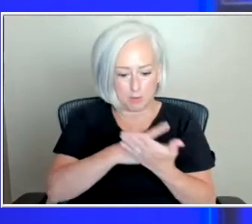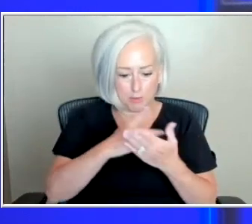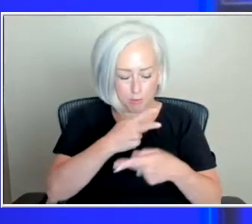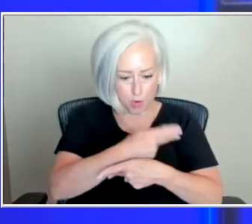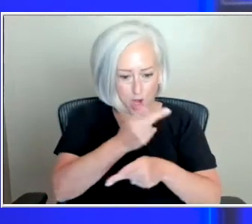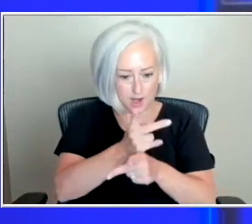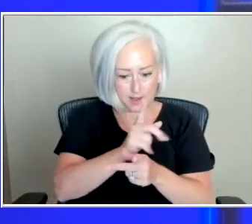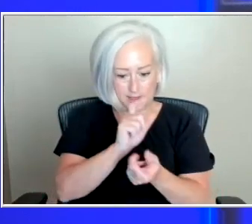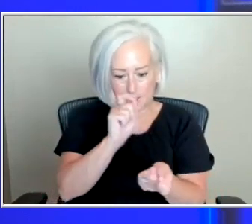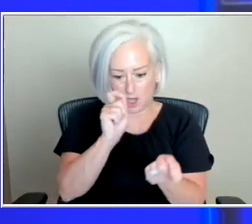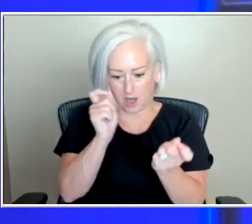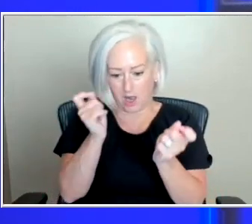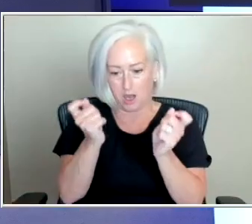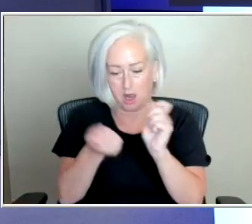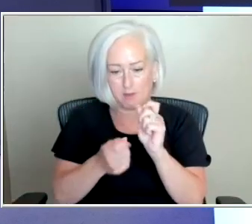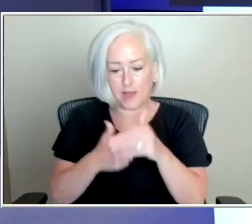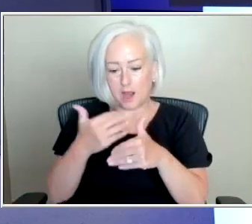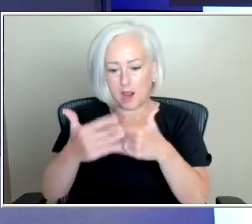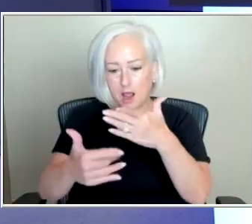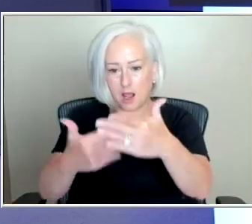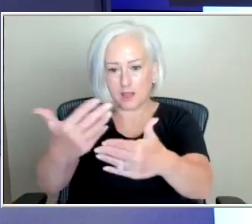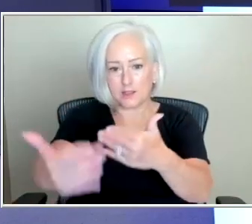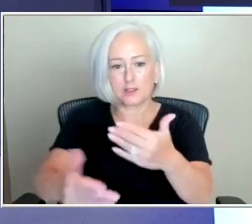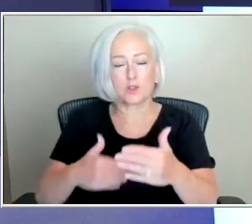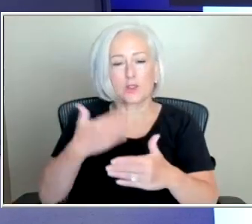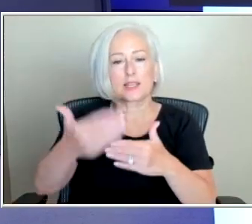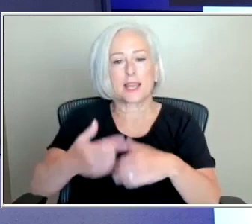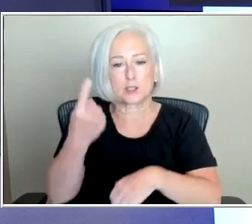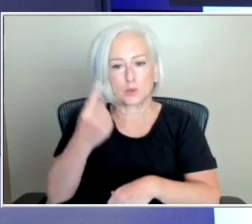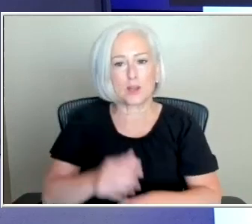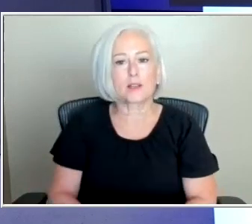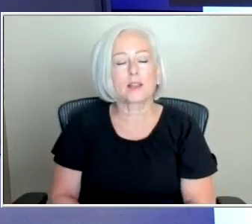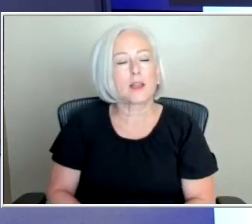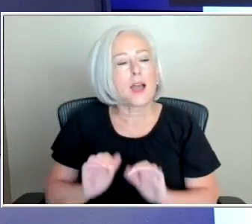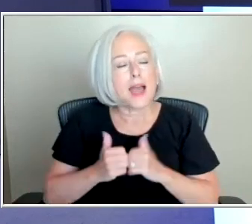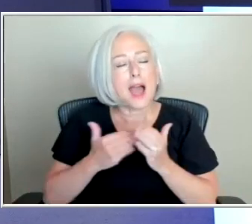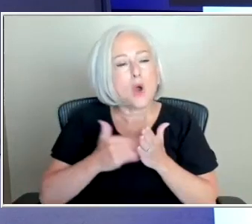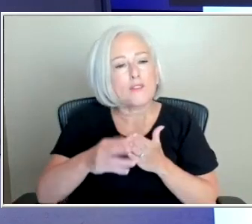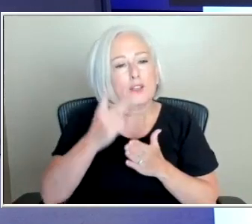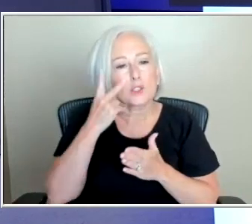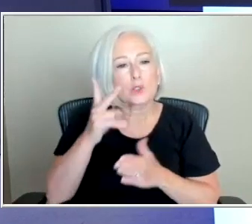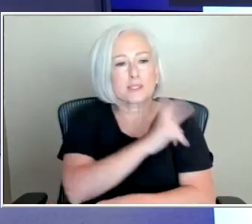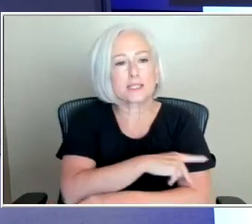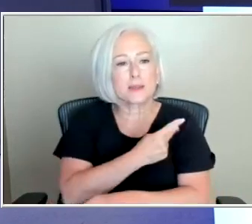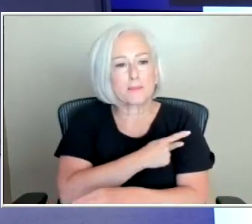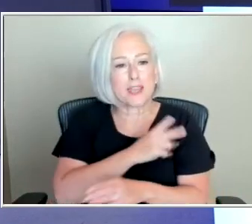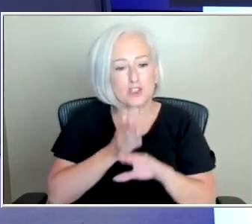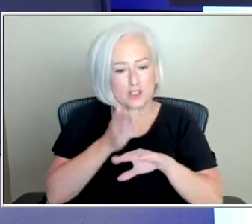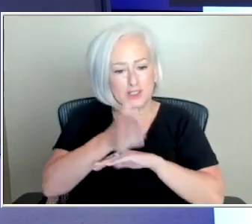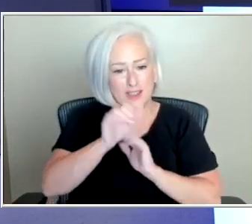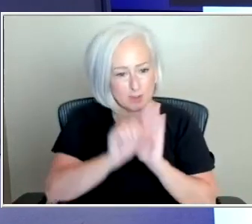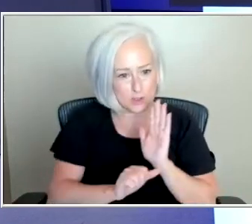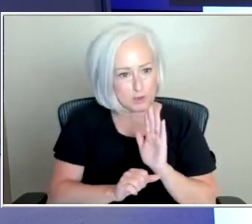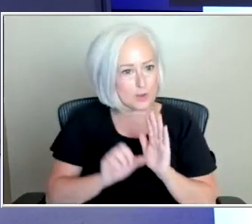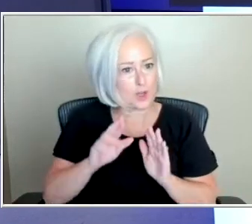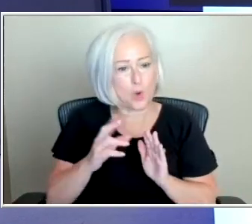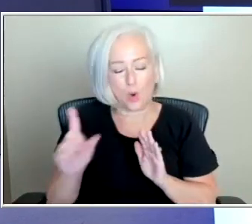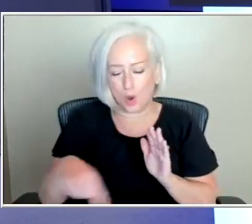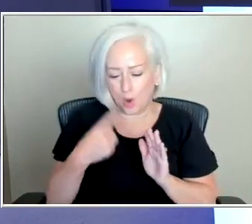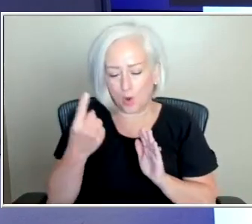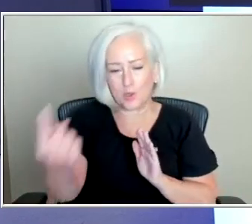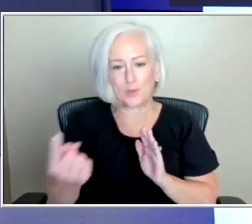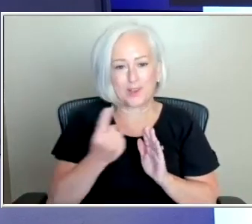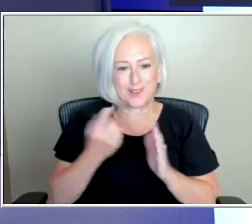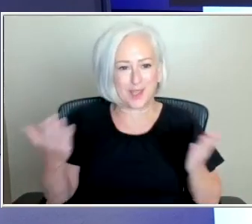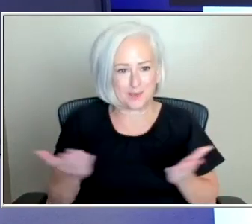one. So. As a surgeon, how often do you get to see patients later down the road? Or just here when you come on our program? So that's